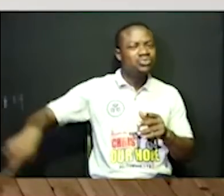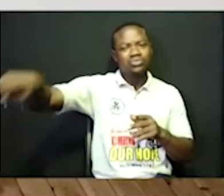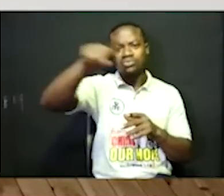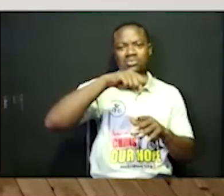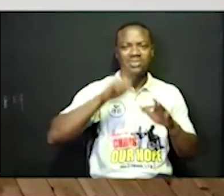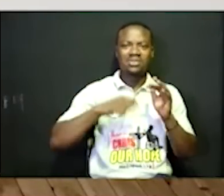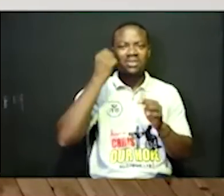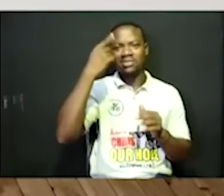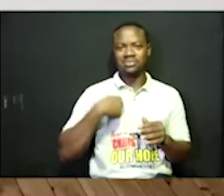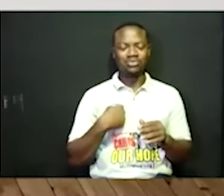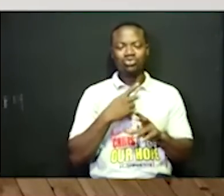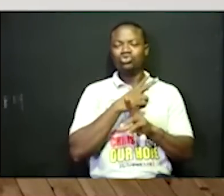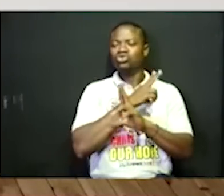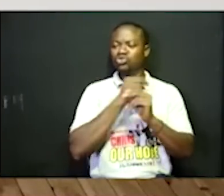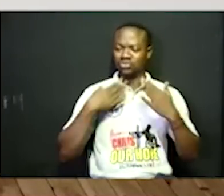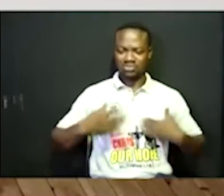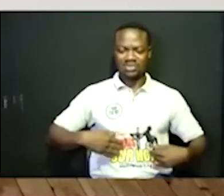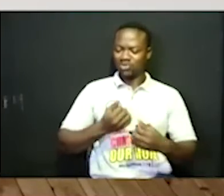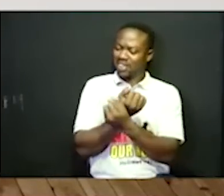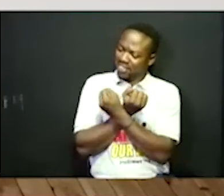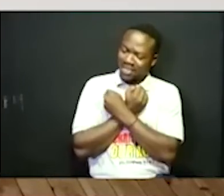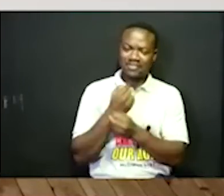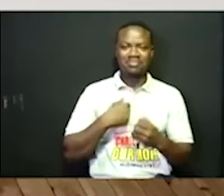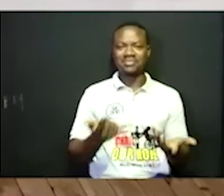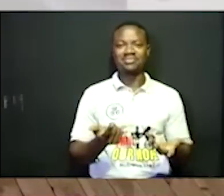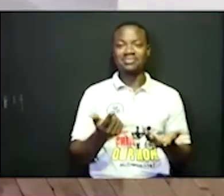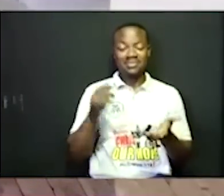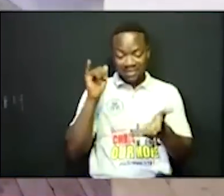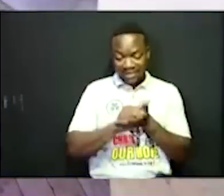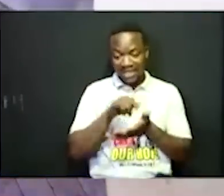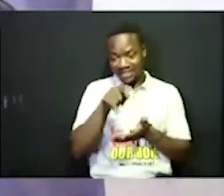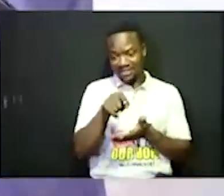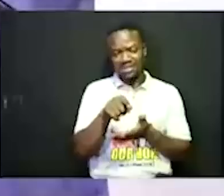no one will love you. It's a good